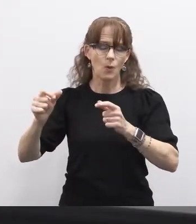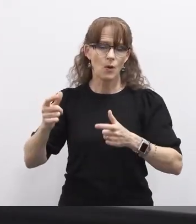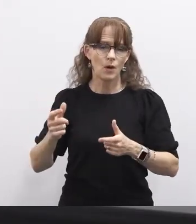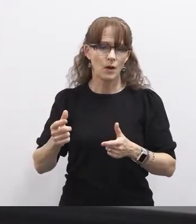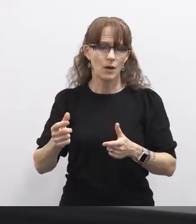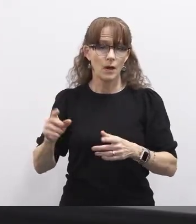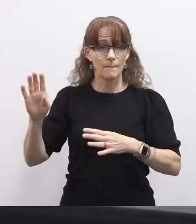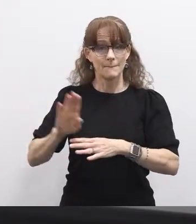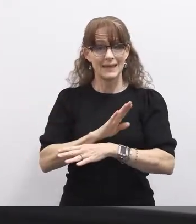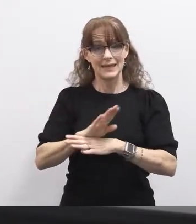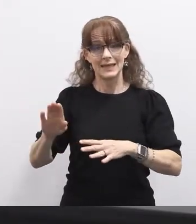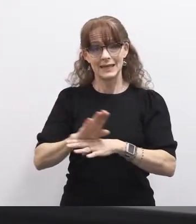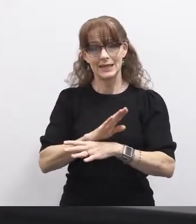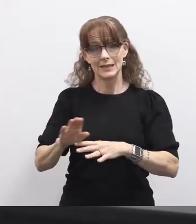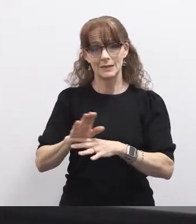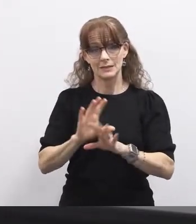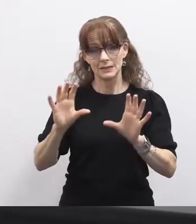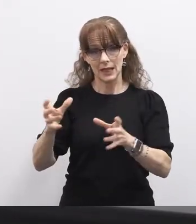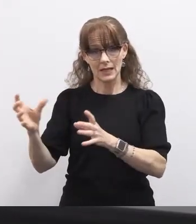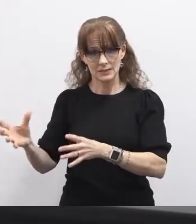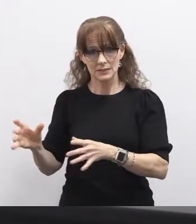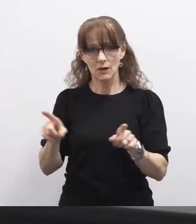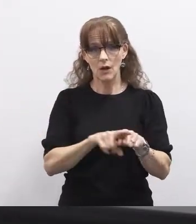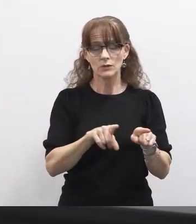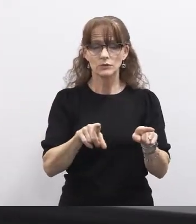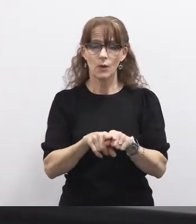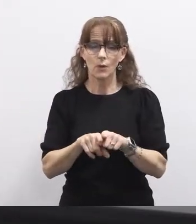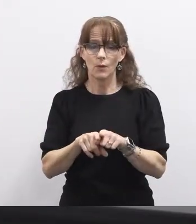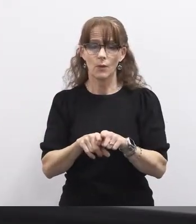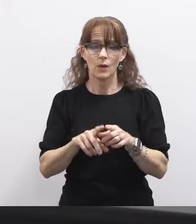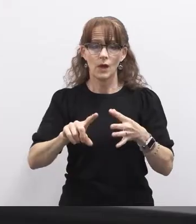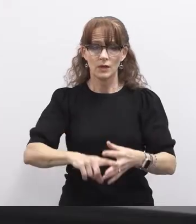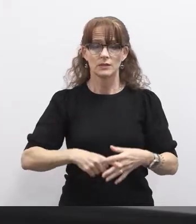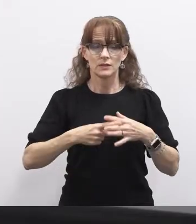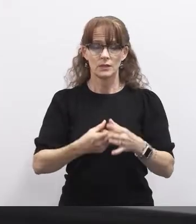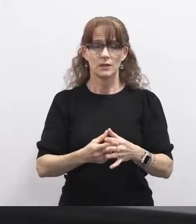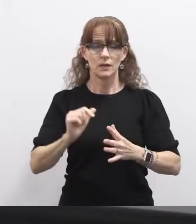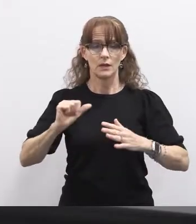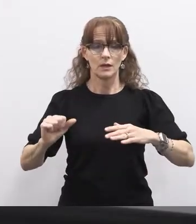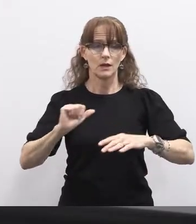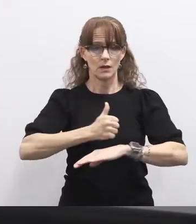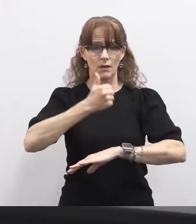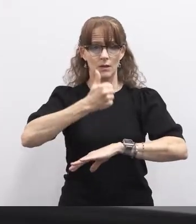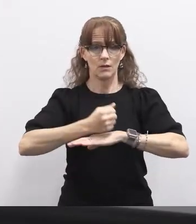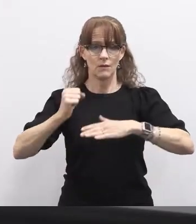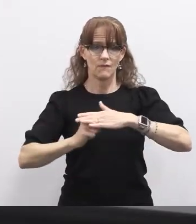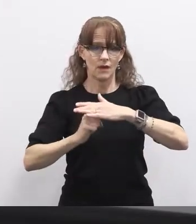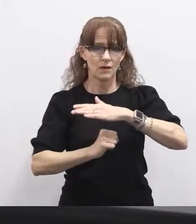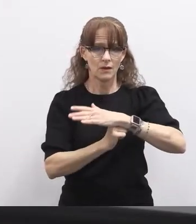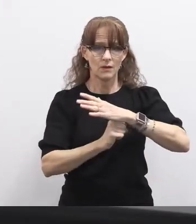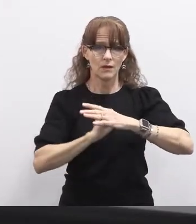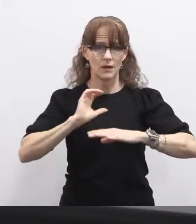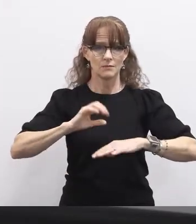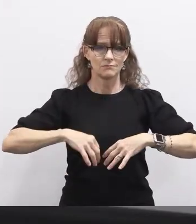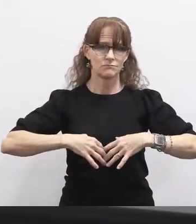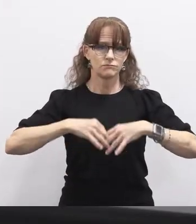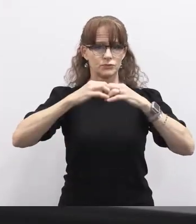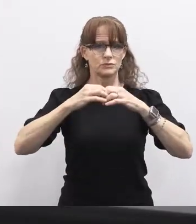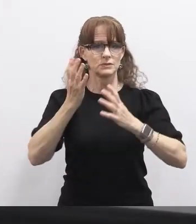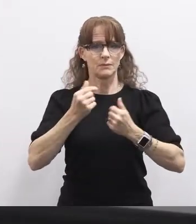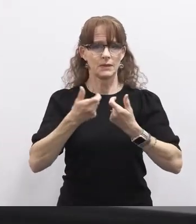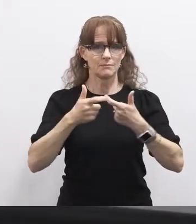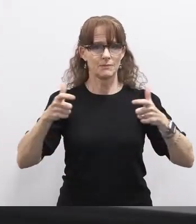be a business course, as well as starting a foundation business and building it up into something